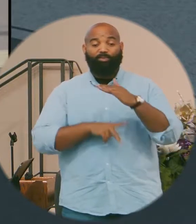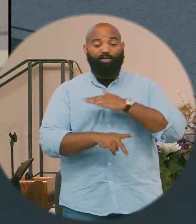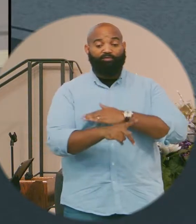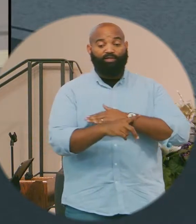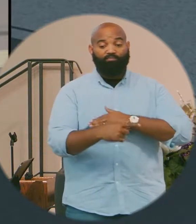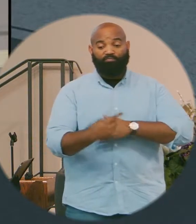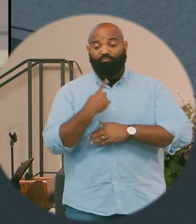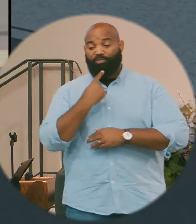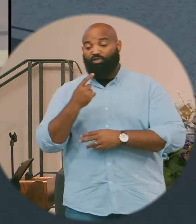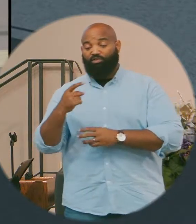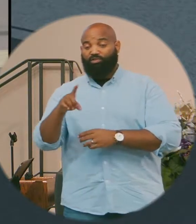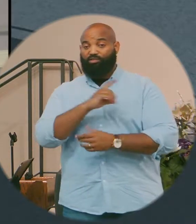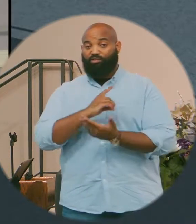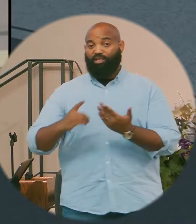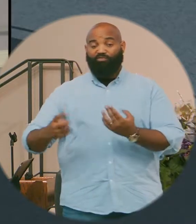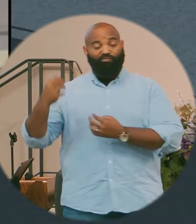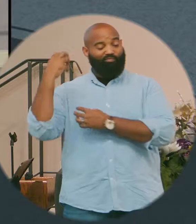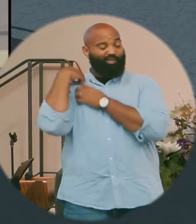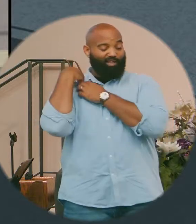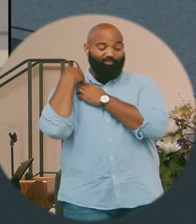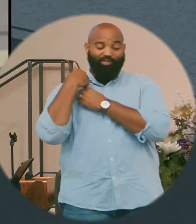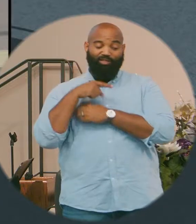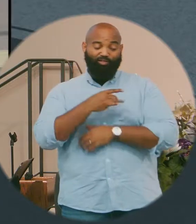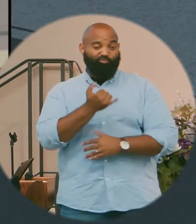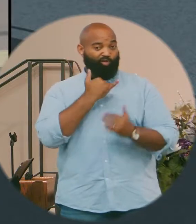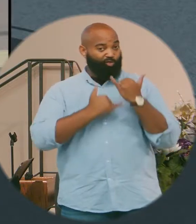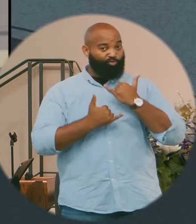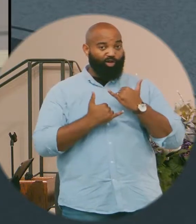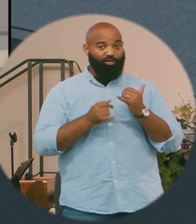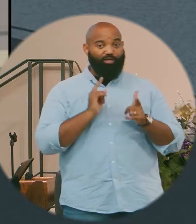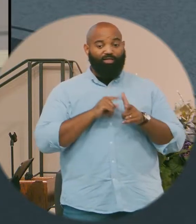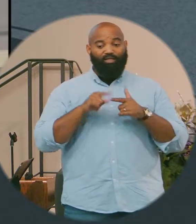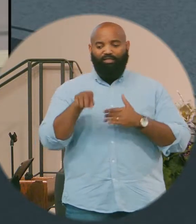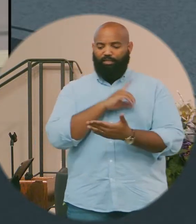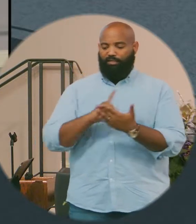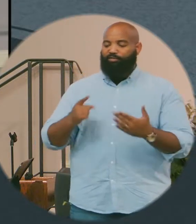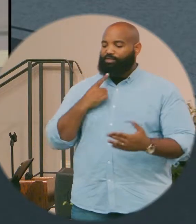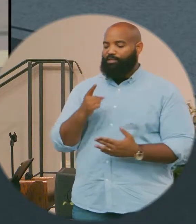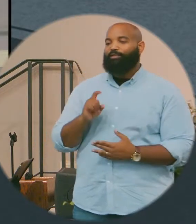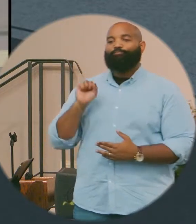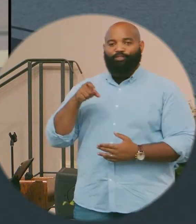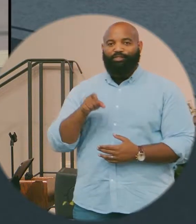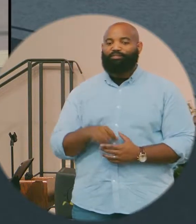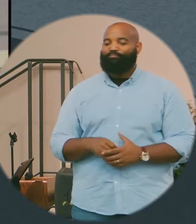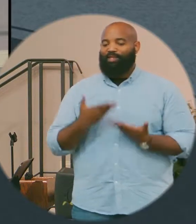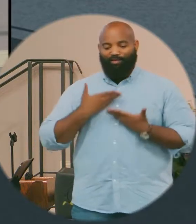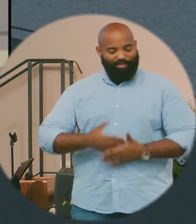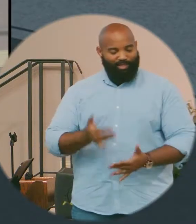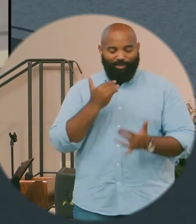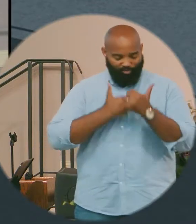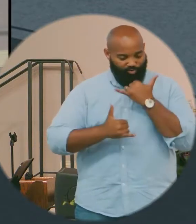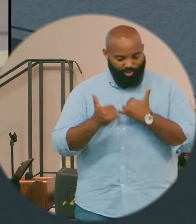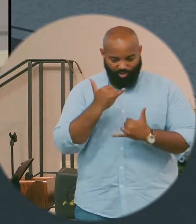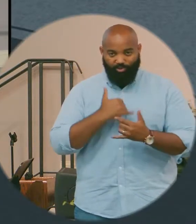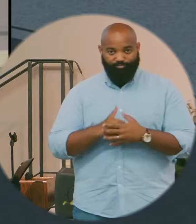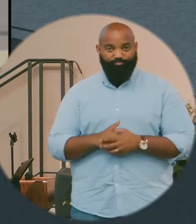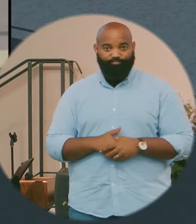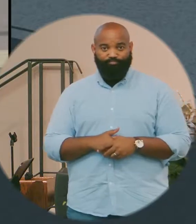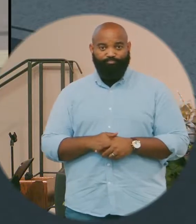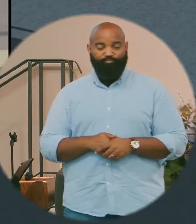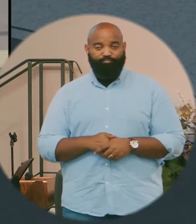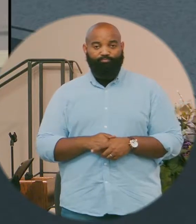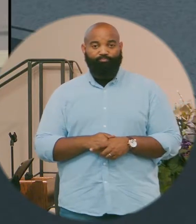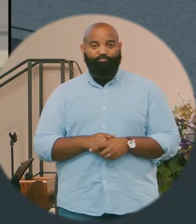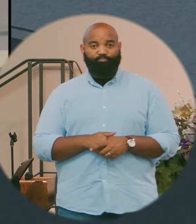are walking out consecration. But David did a second thing. He acknowledged the damage